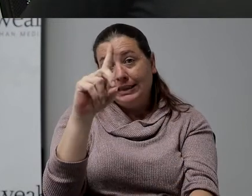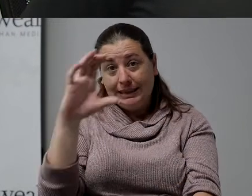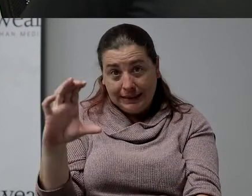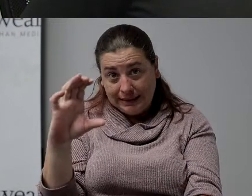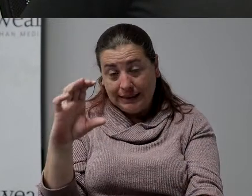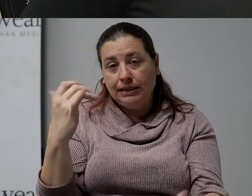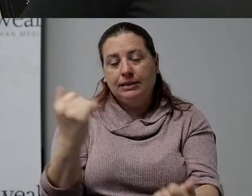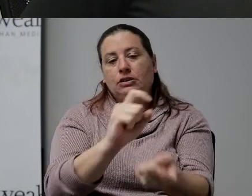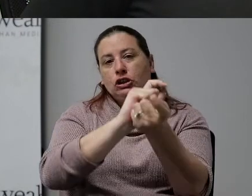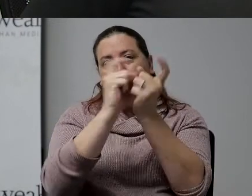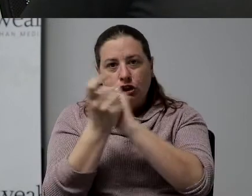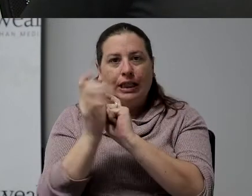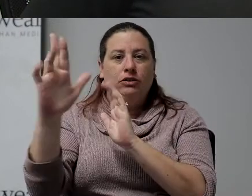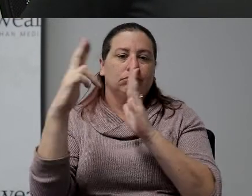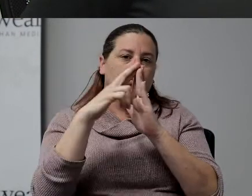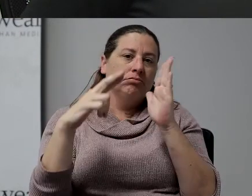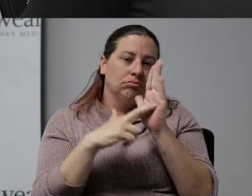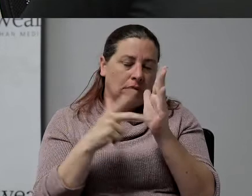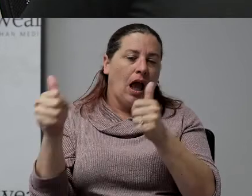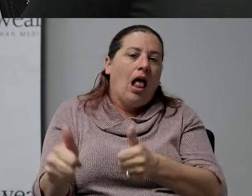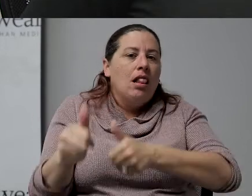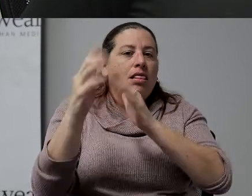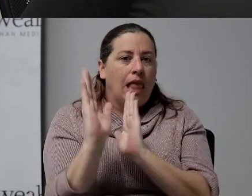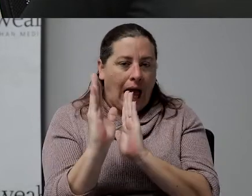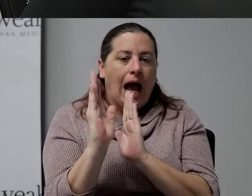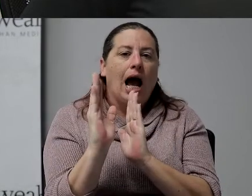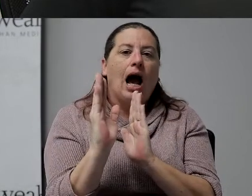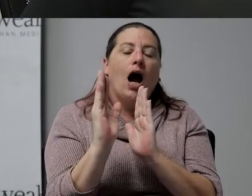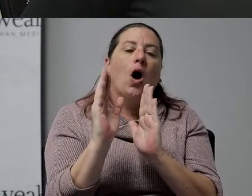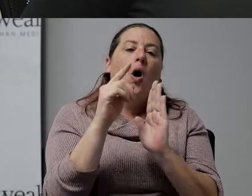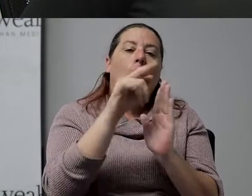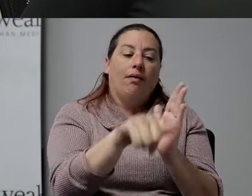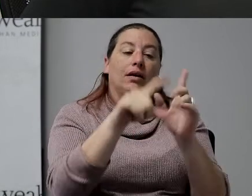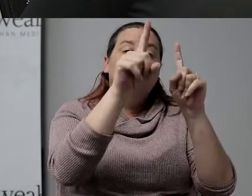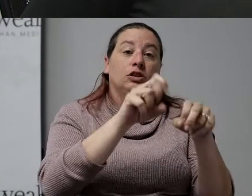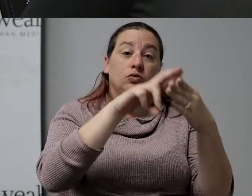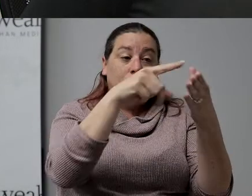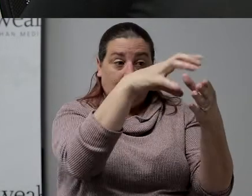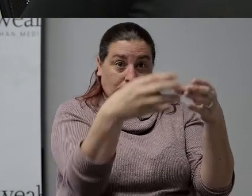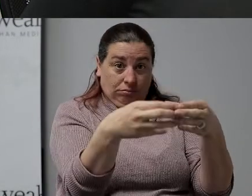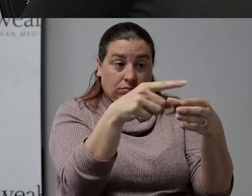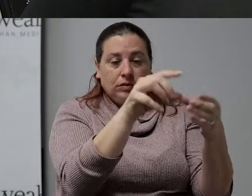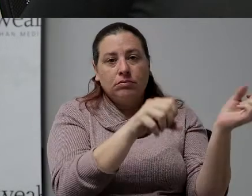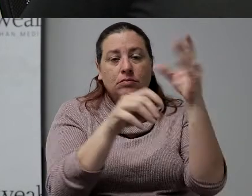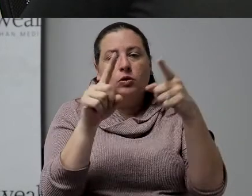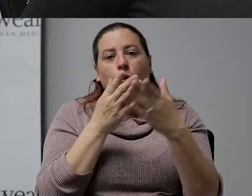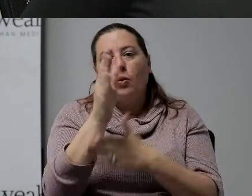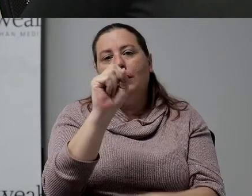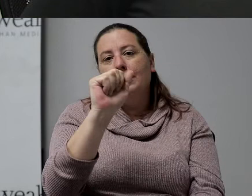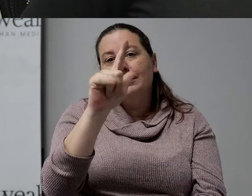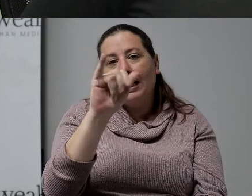now allow the specimen to come over to them in a saline-based kit. We have thousands